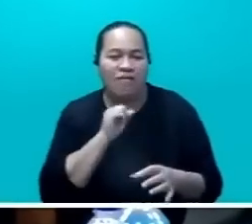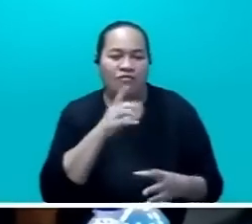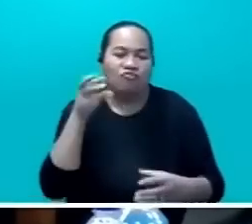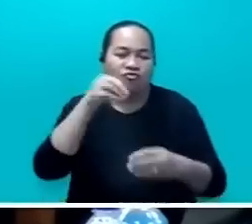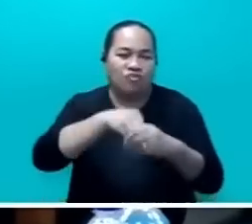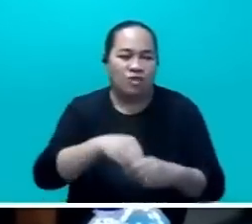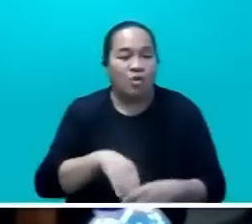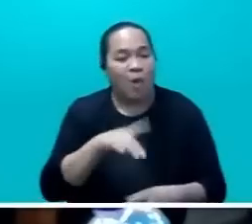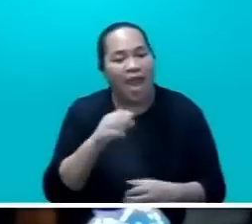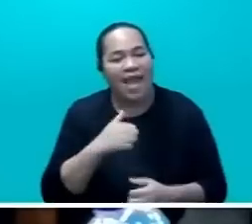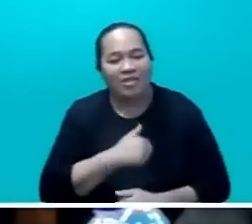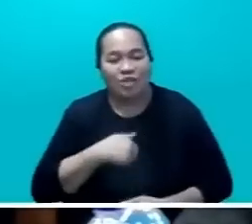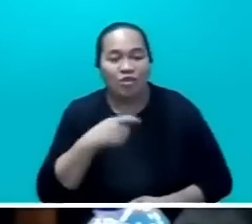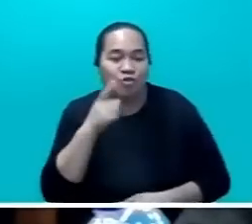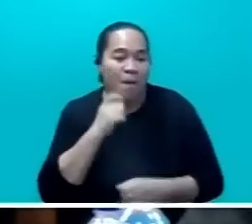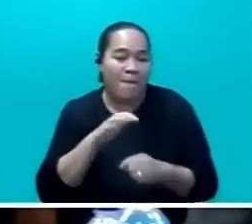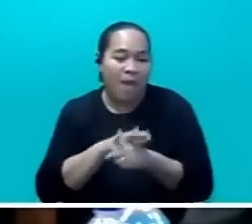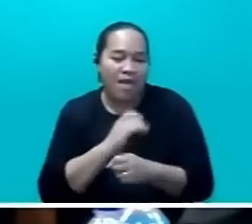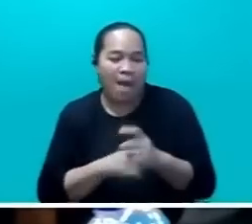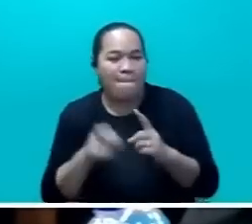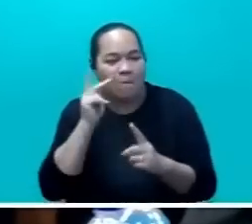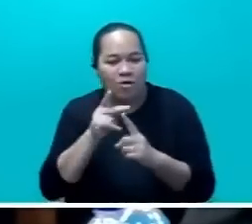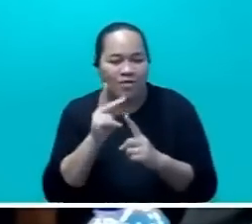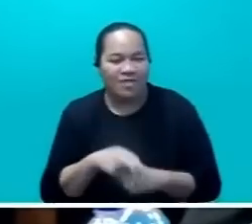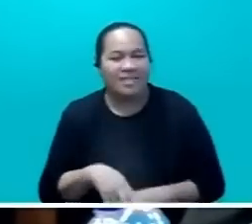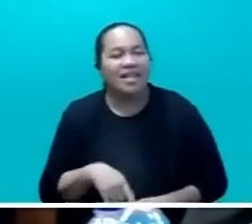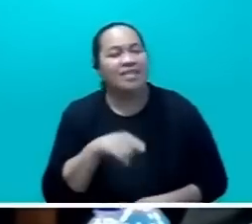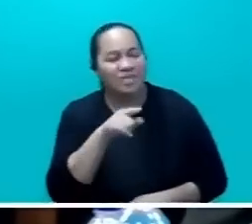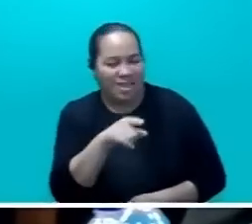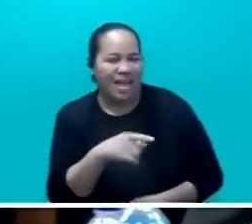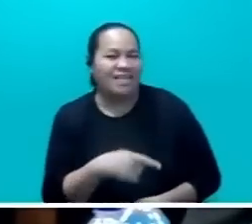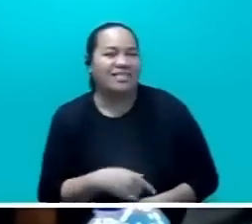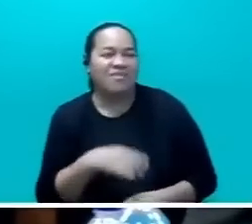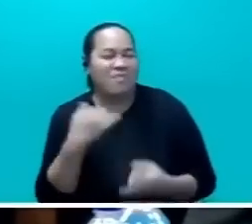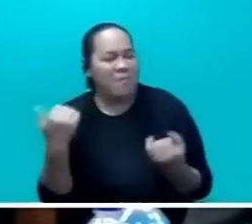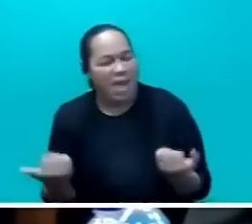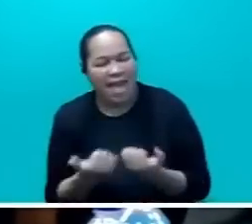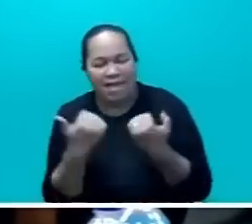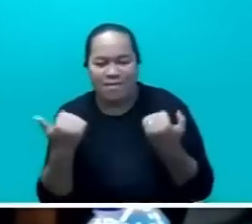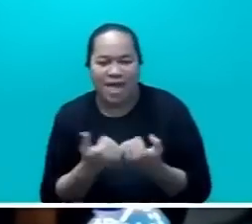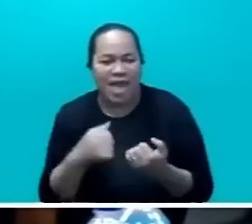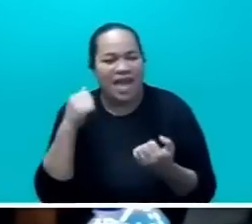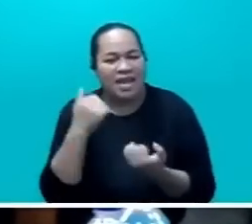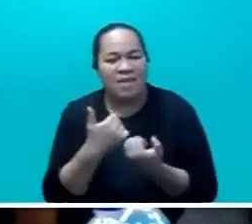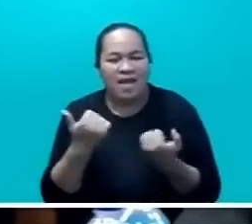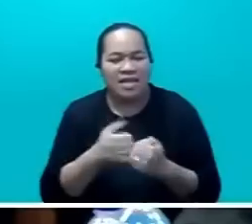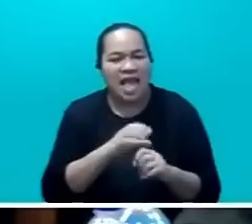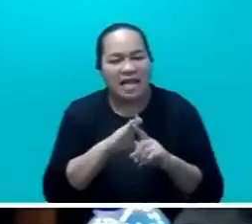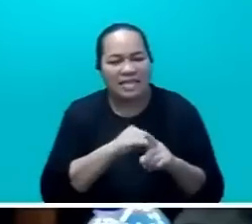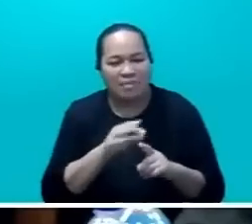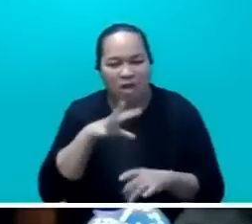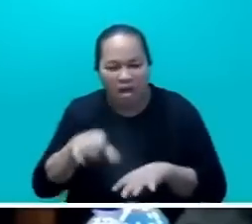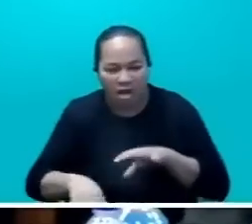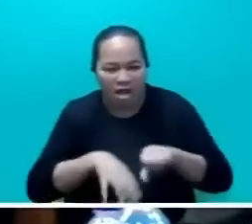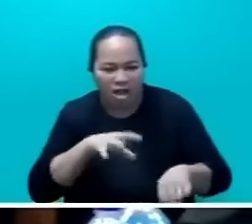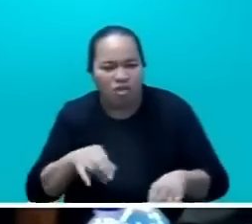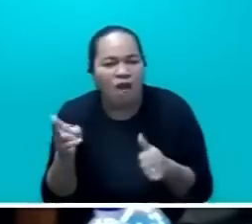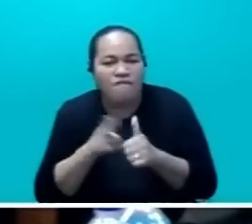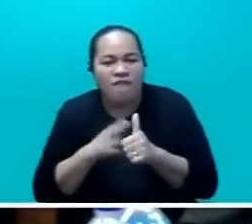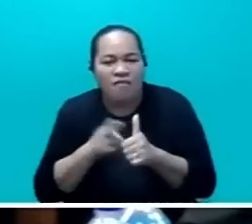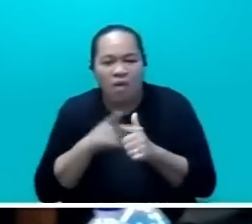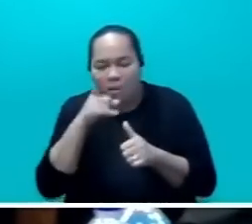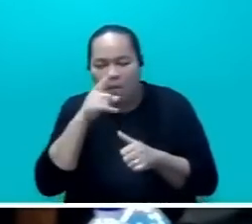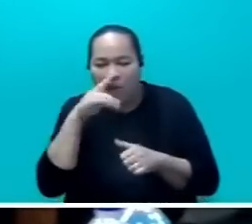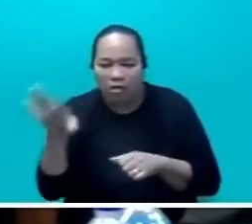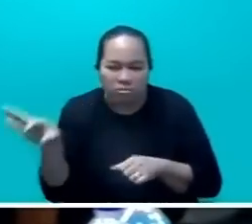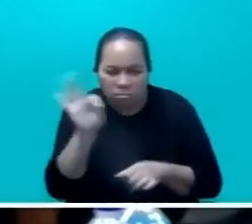CEOs, politicizing. And there are many examples of corrupt practices and nepotism that occurred in